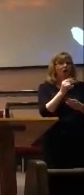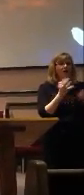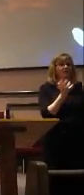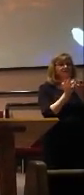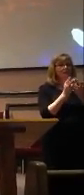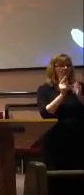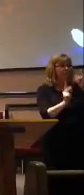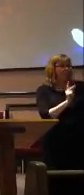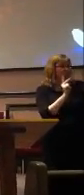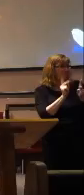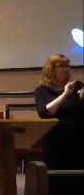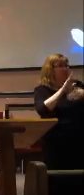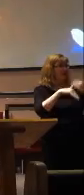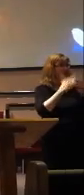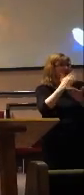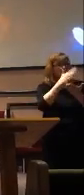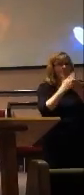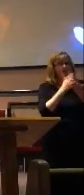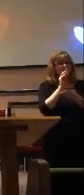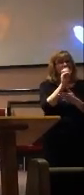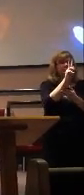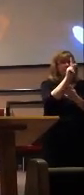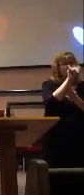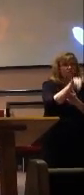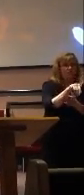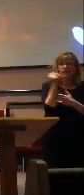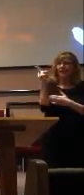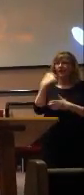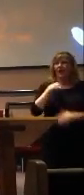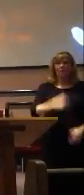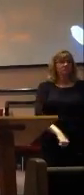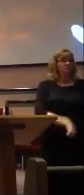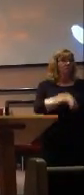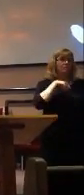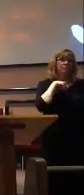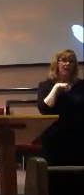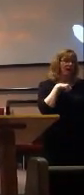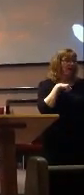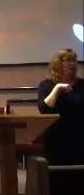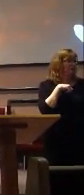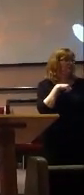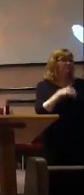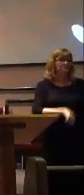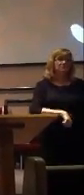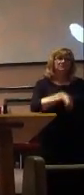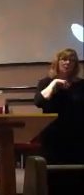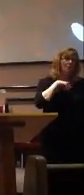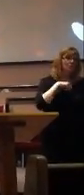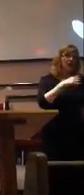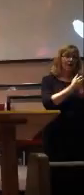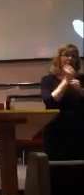non-conforming people in all aspects of its ministry. And I was so proud when Reverend Jake went up to receive it.